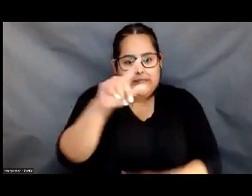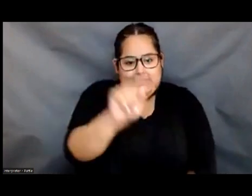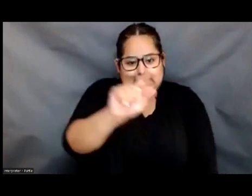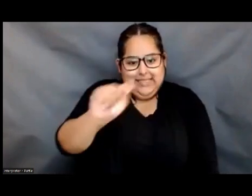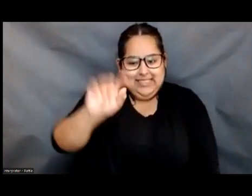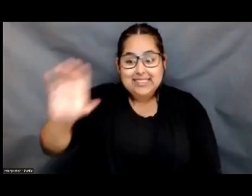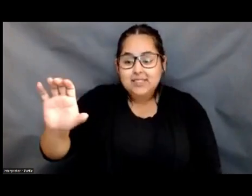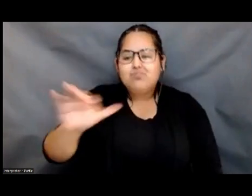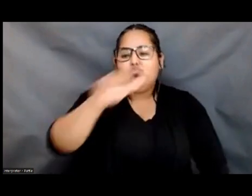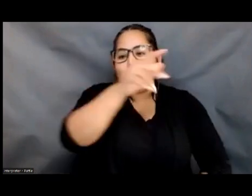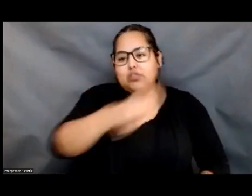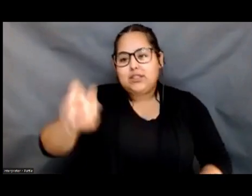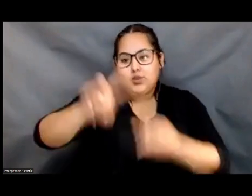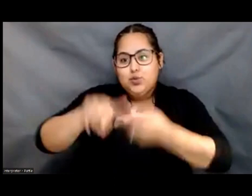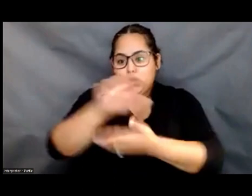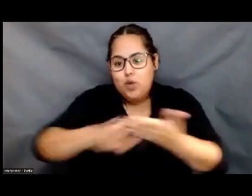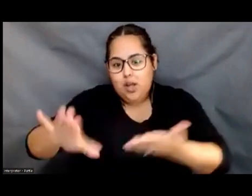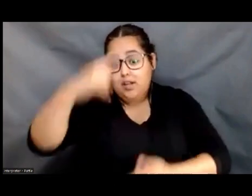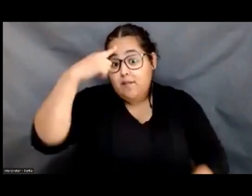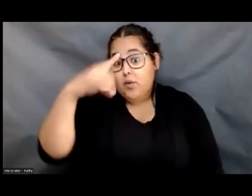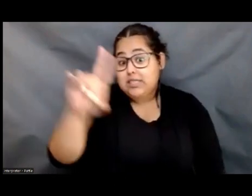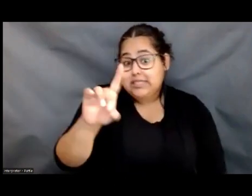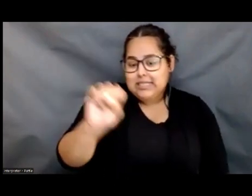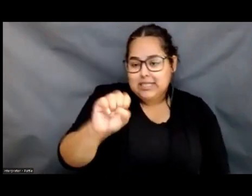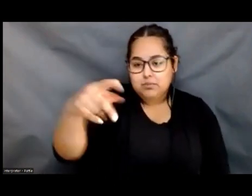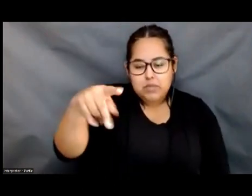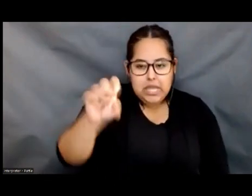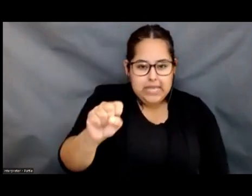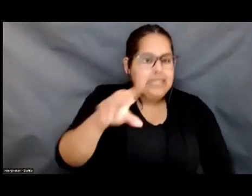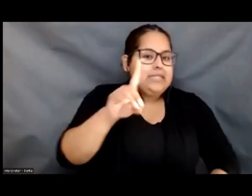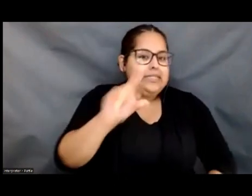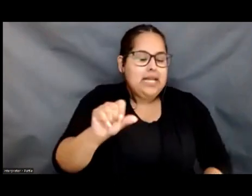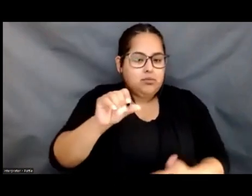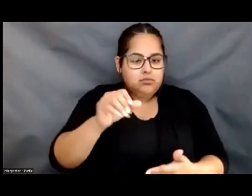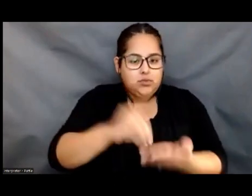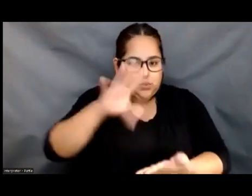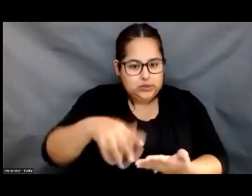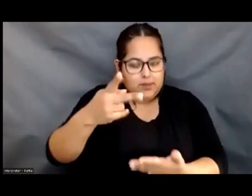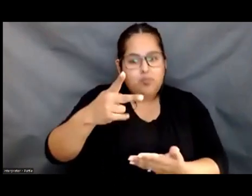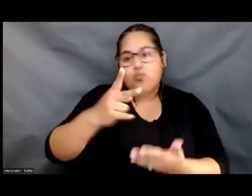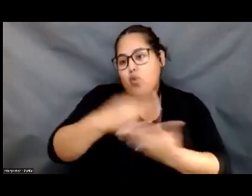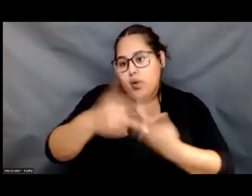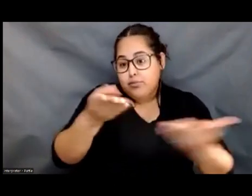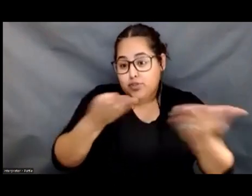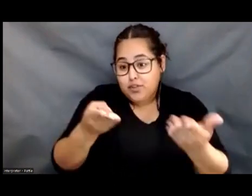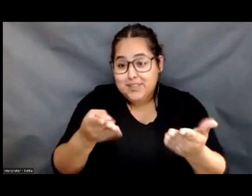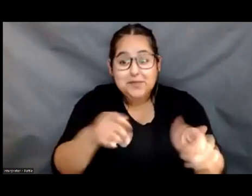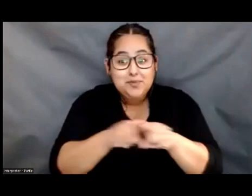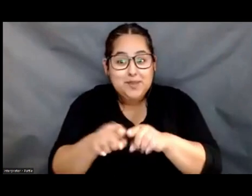College, for the Disabled Students Program and Services here at Fresno City College, also known